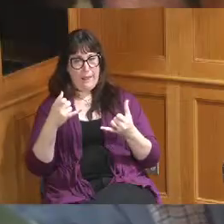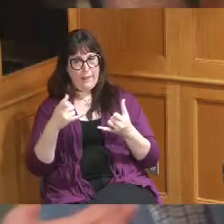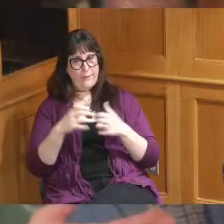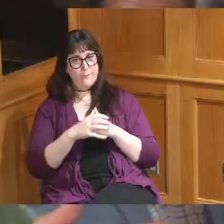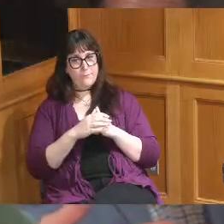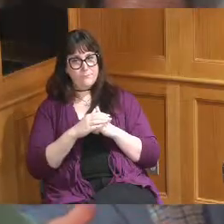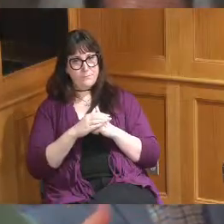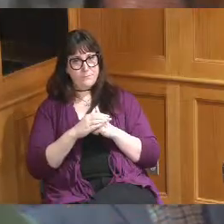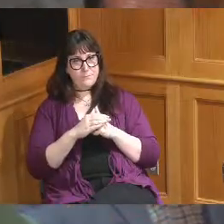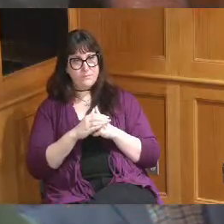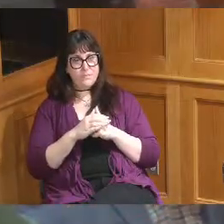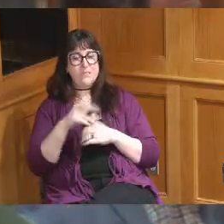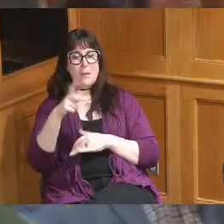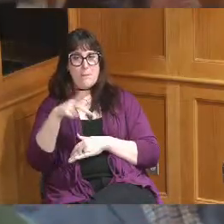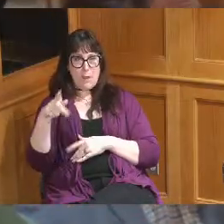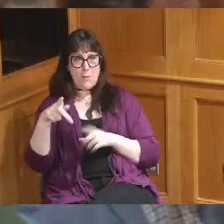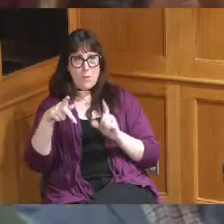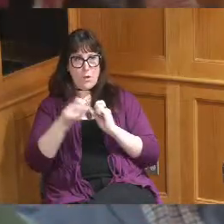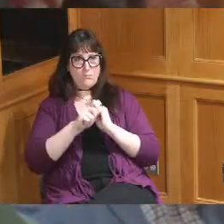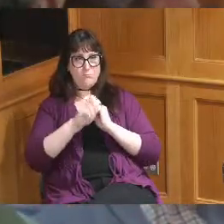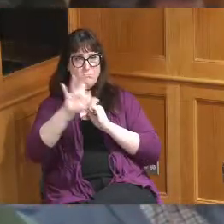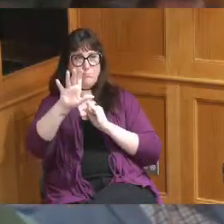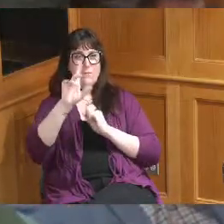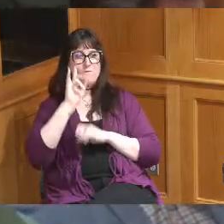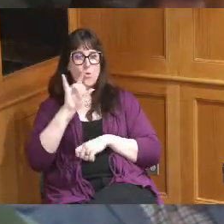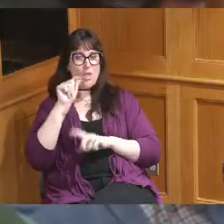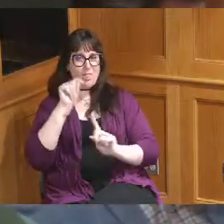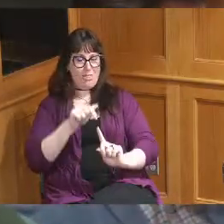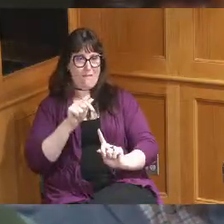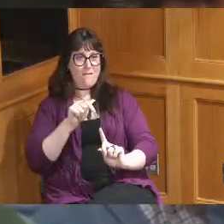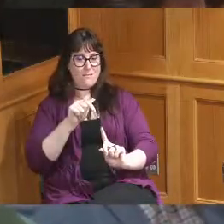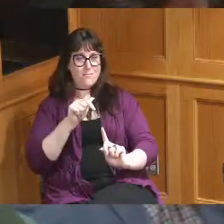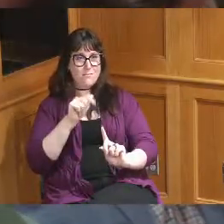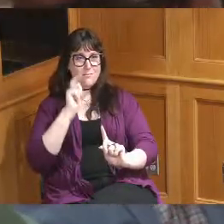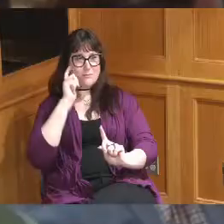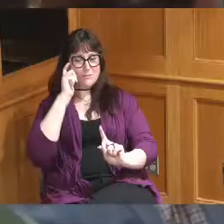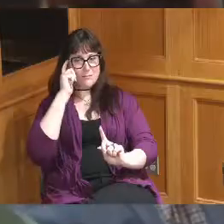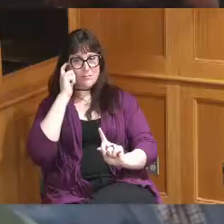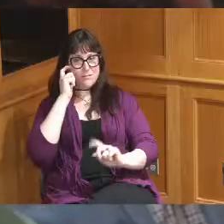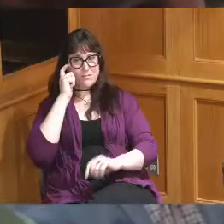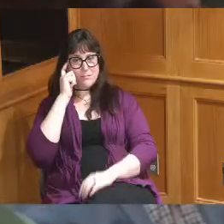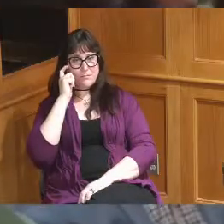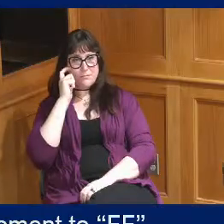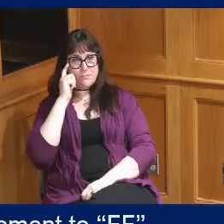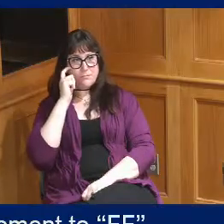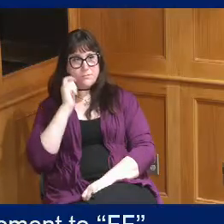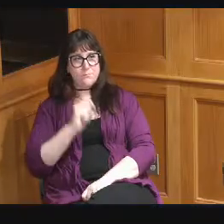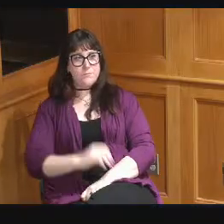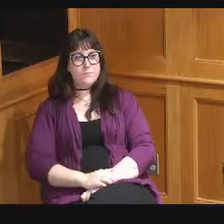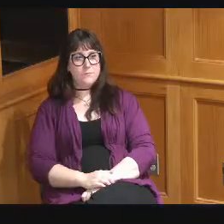We have a PowerPoint presentation for this just to show you some slides of where this is.